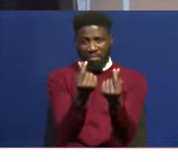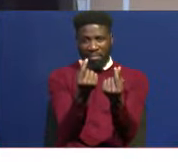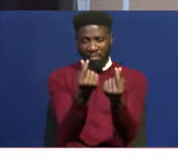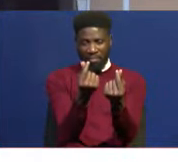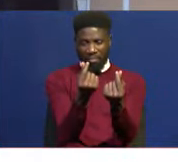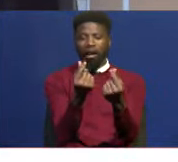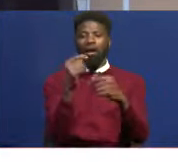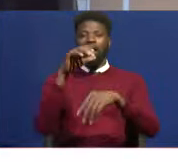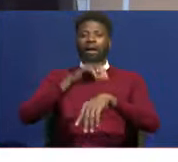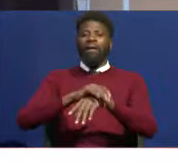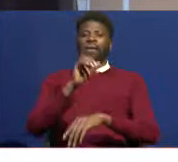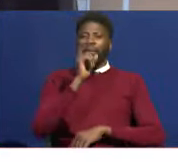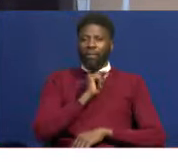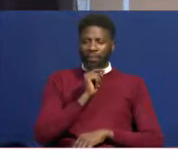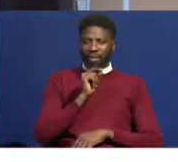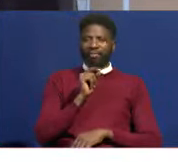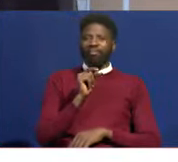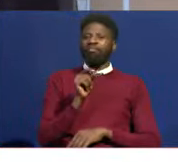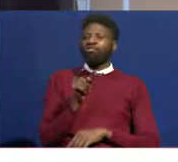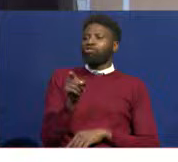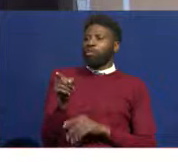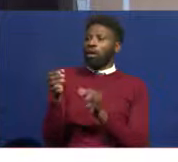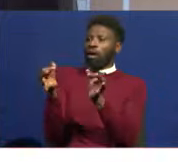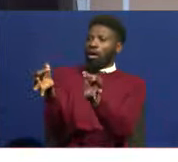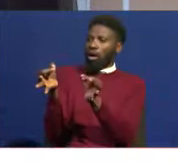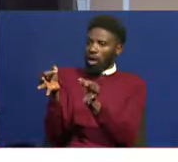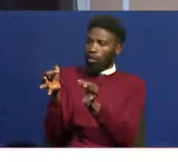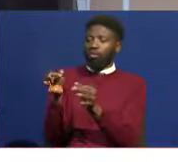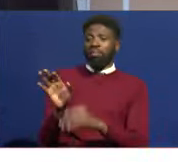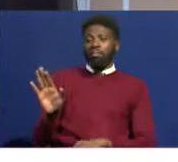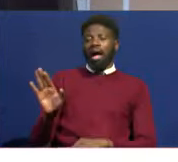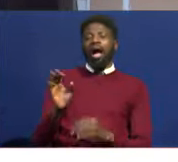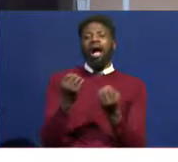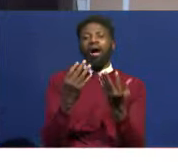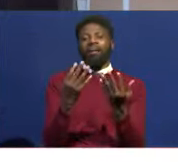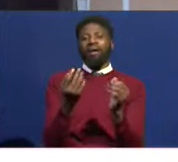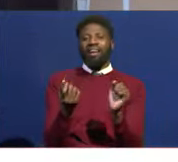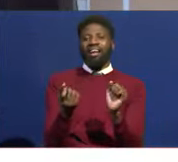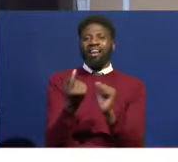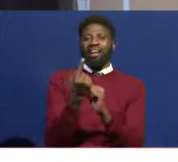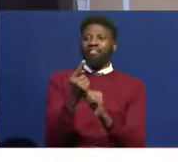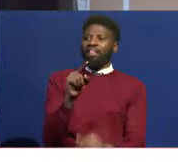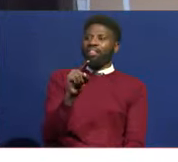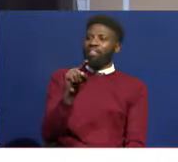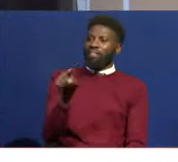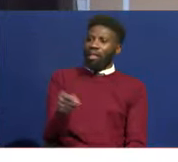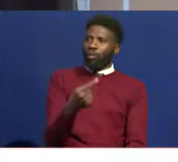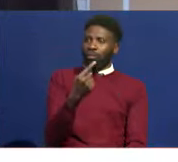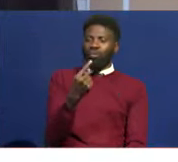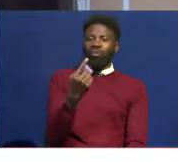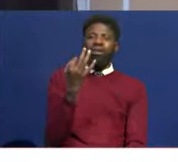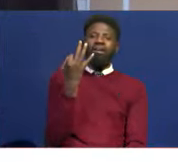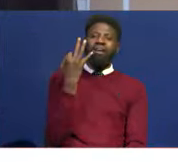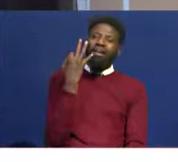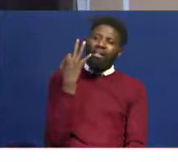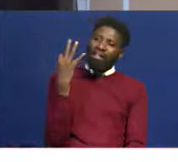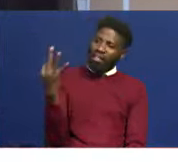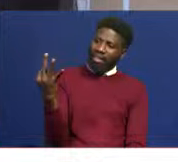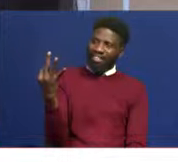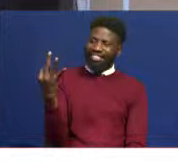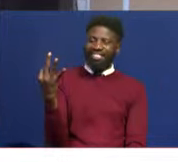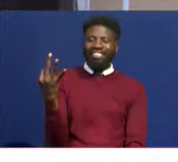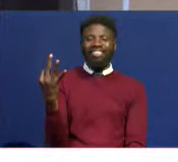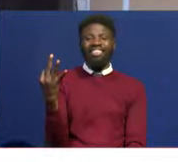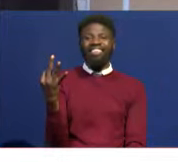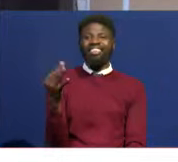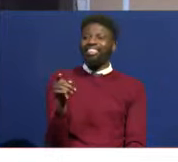in the tuition and operation account is about 11,300. And this makes